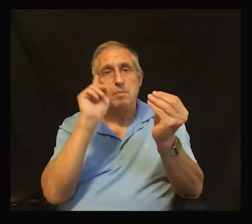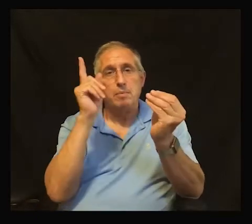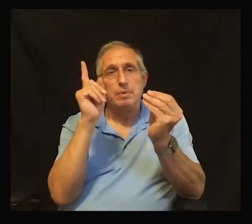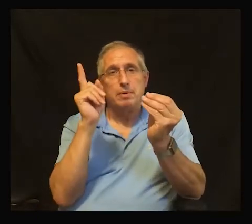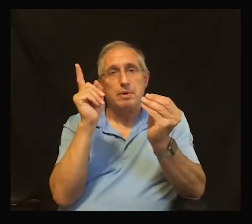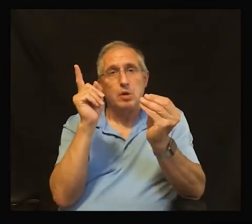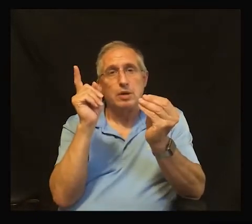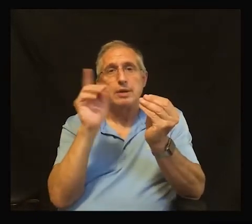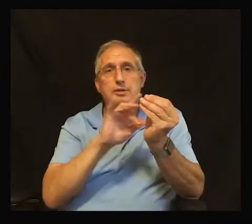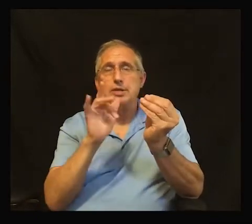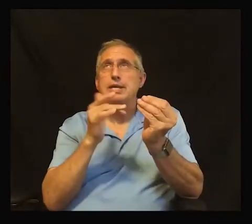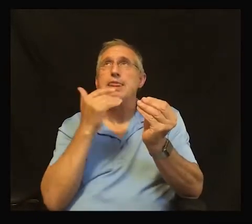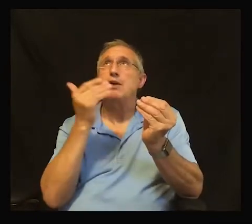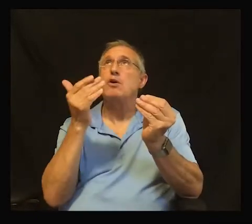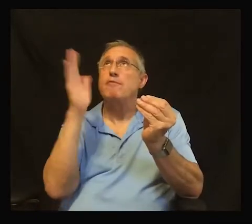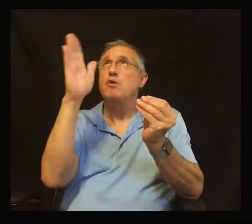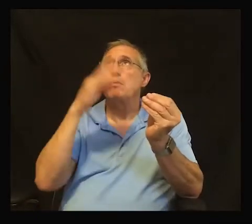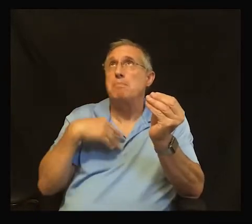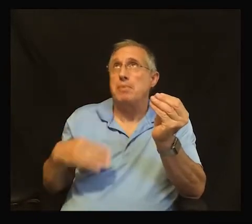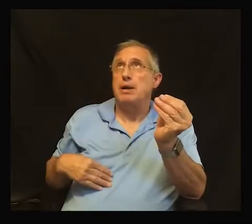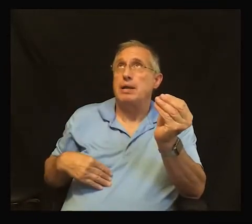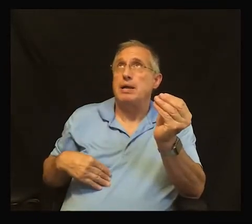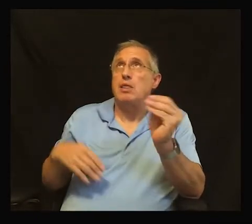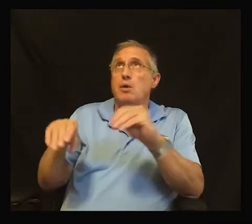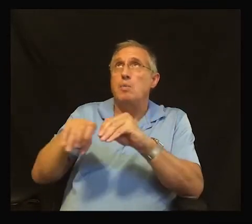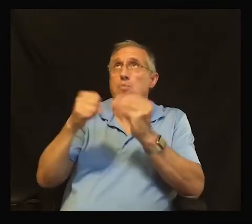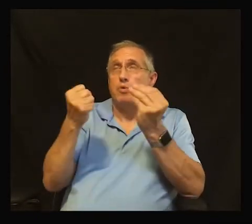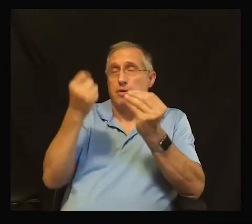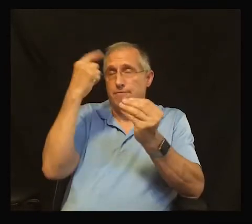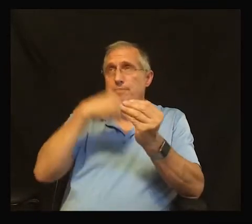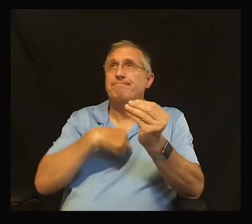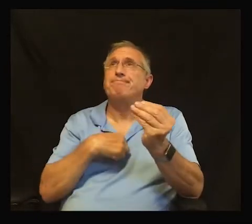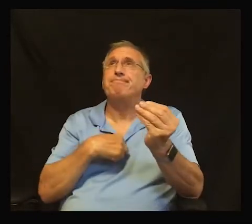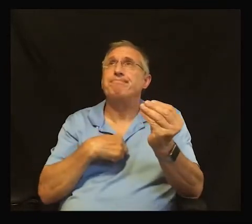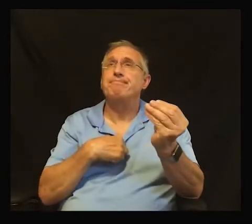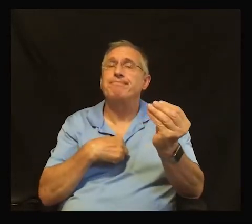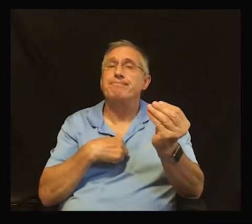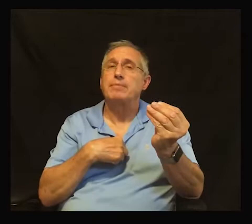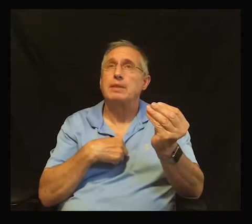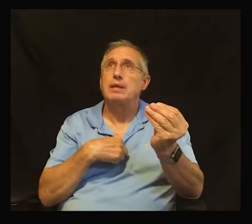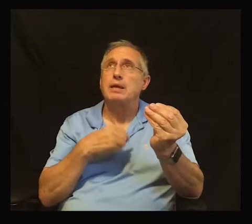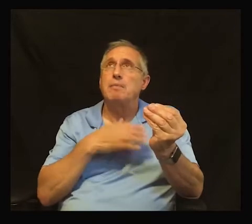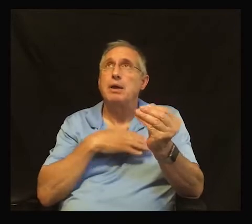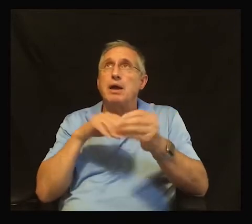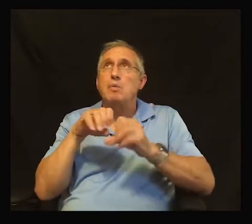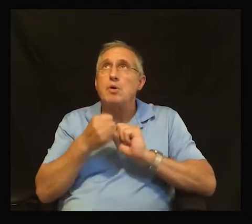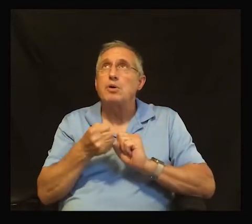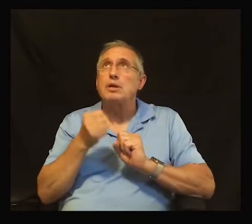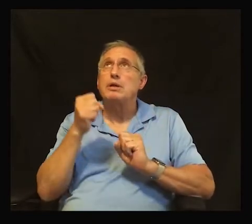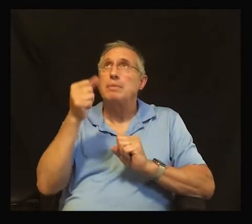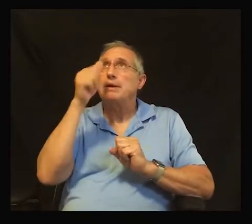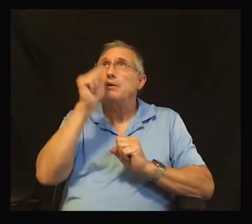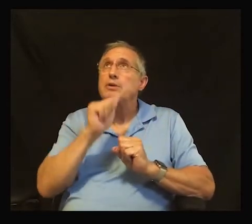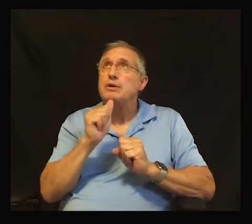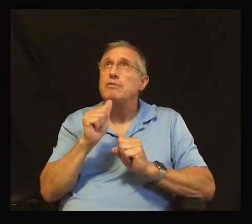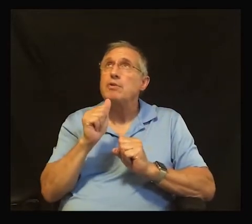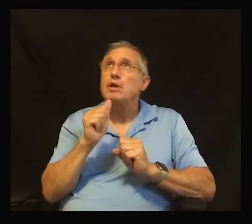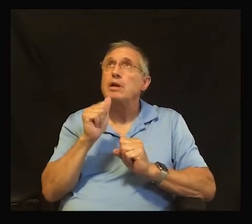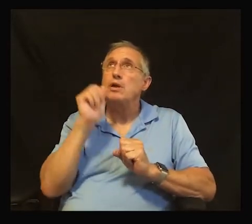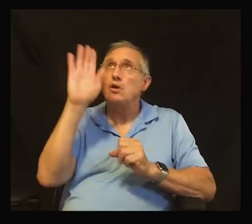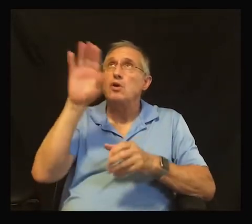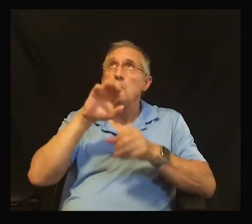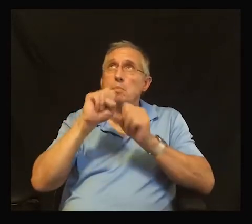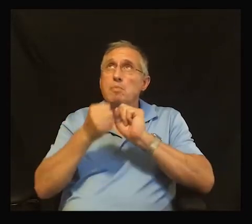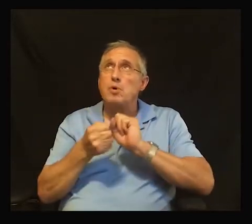just to take a moment and say, "Jesus, thank you for your body that was broken for me. In my brokenness, in my pain, in my